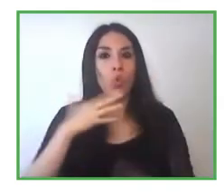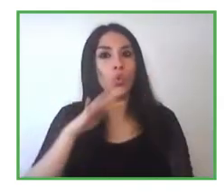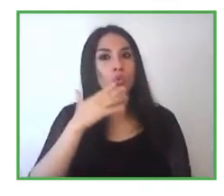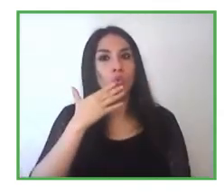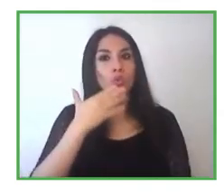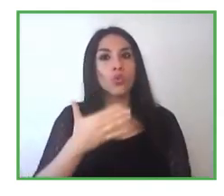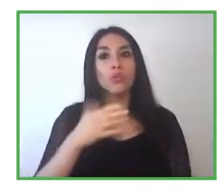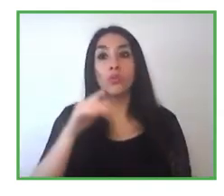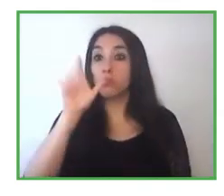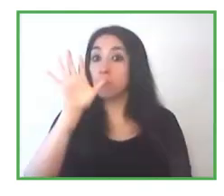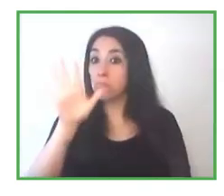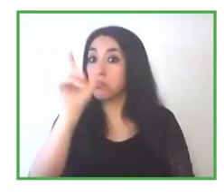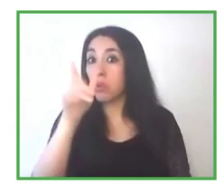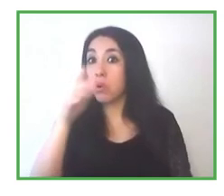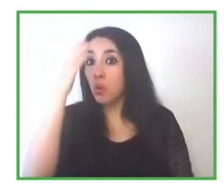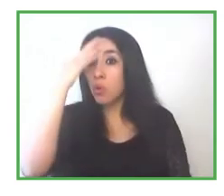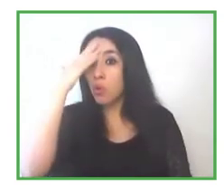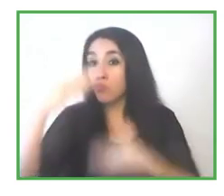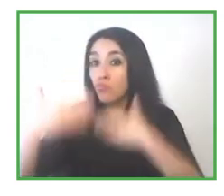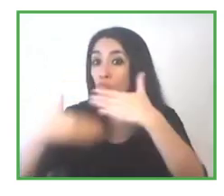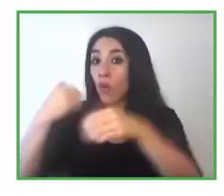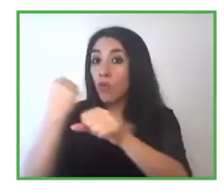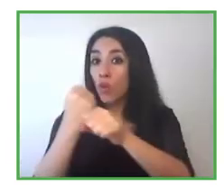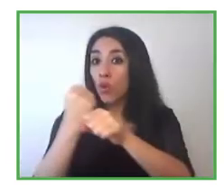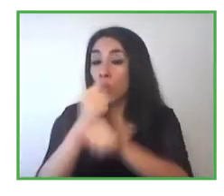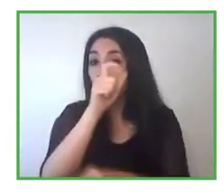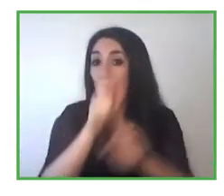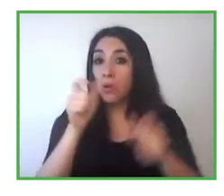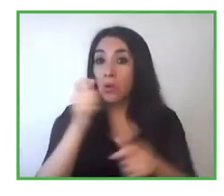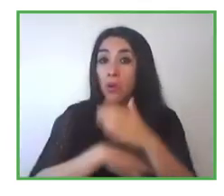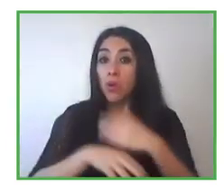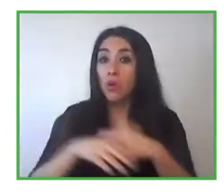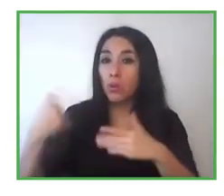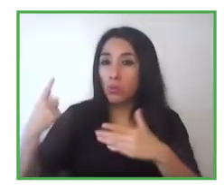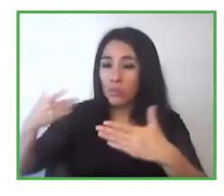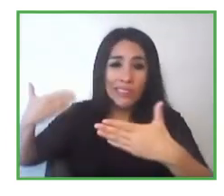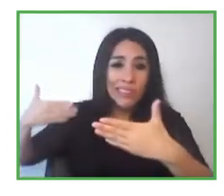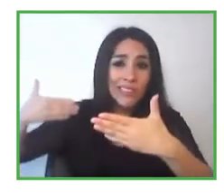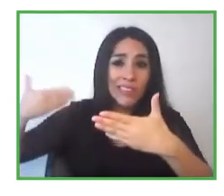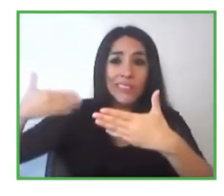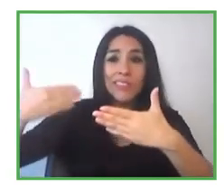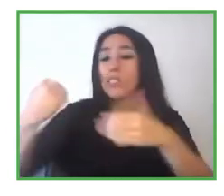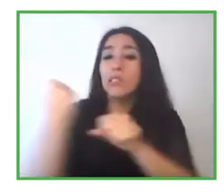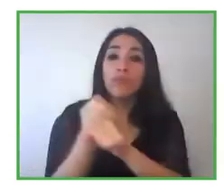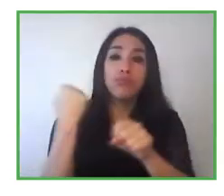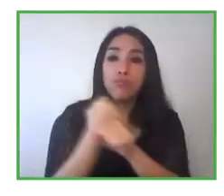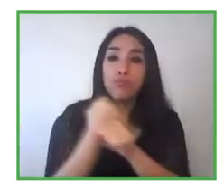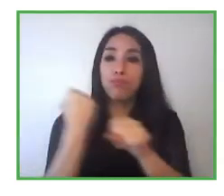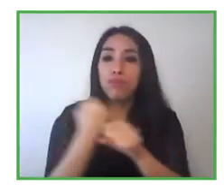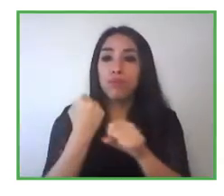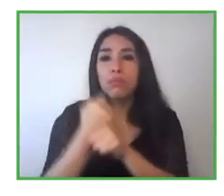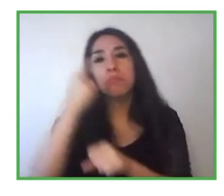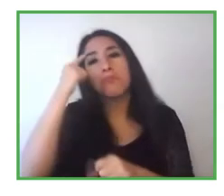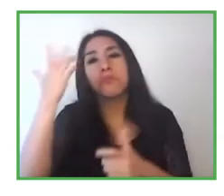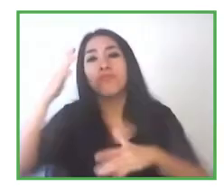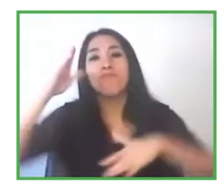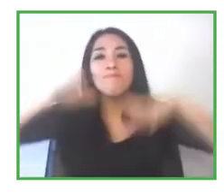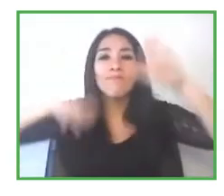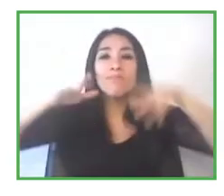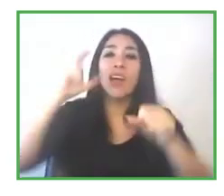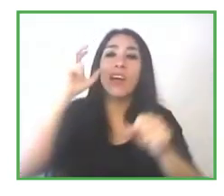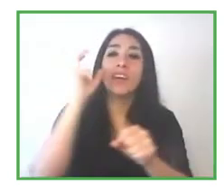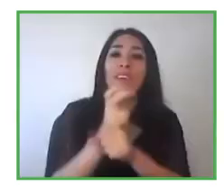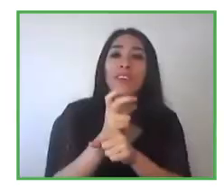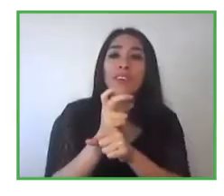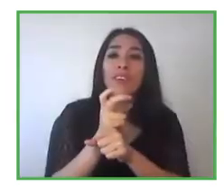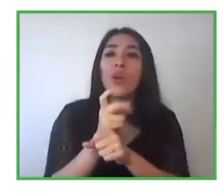for work training and a vast experience. I believe that the most difficult part is to find a vehicle which coordinates